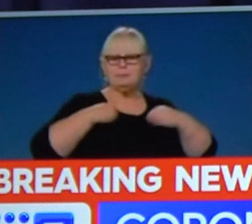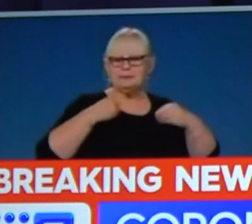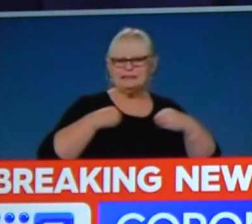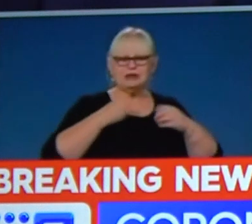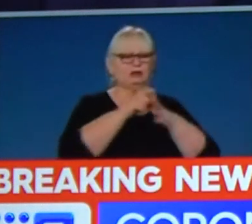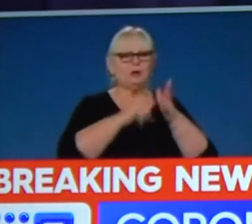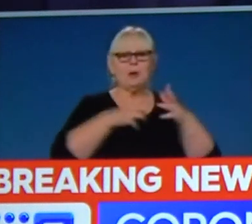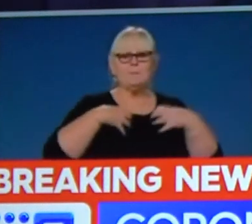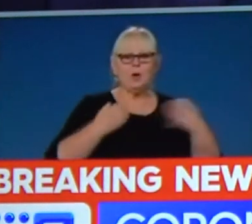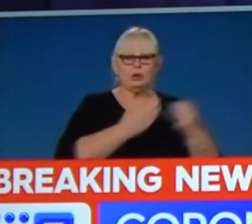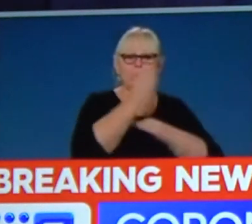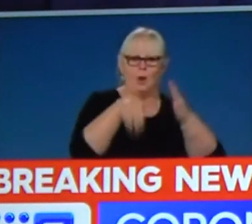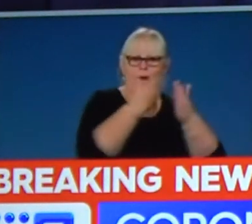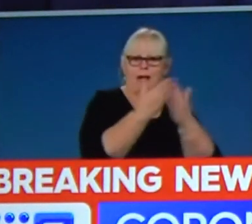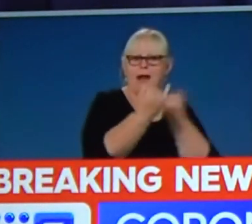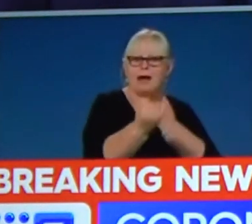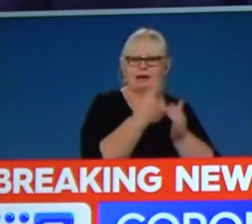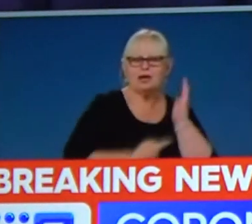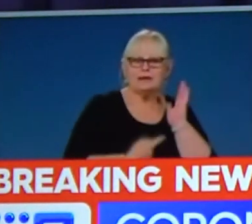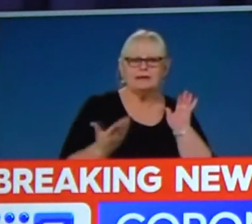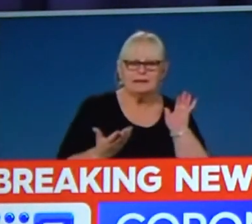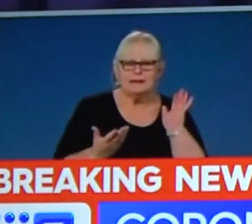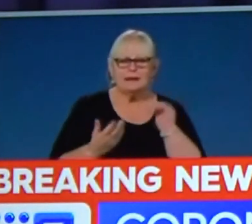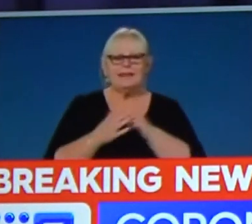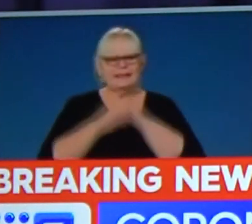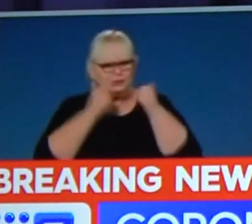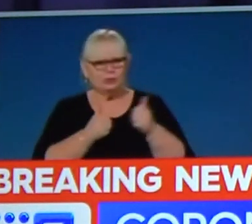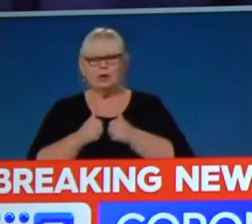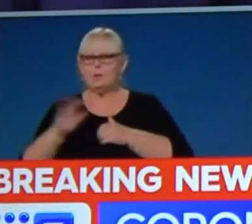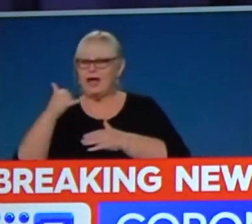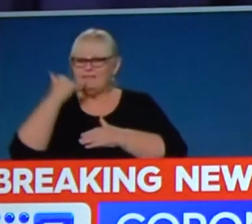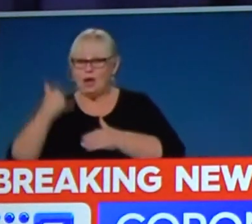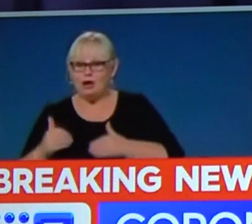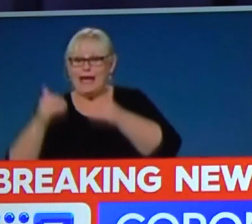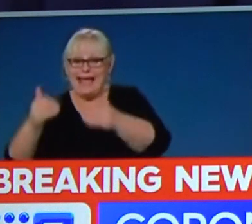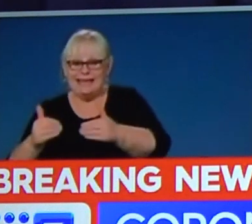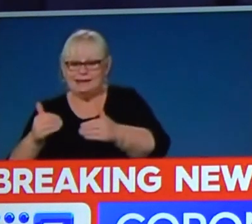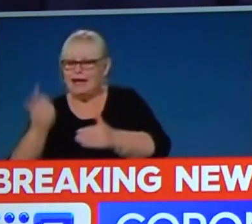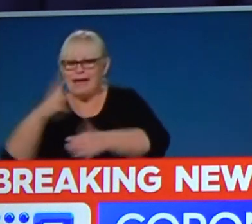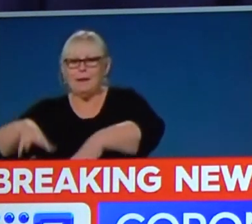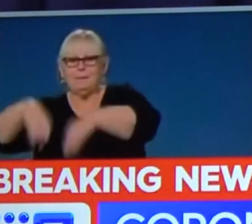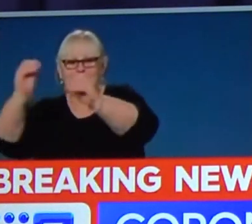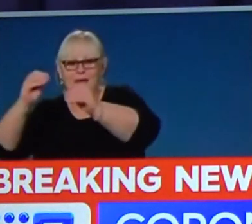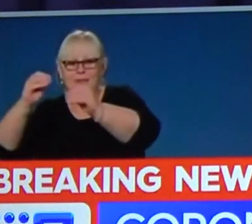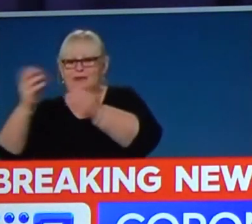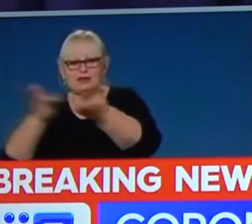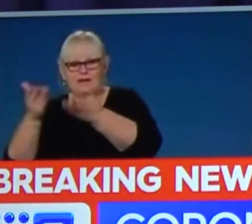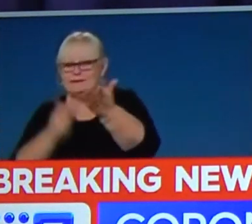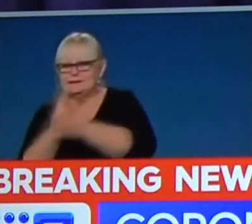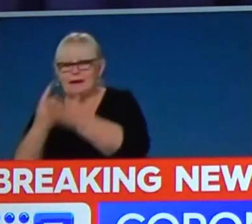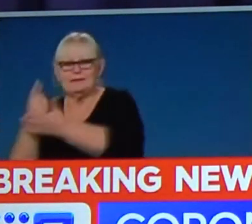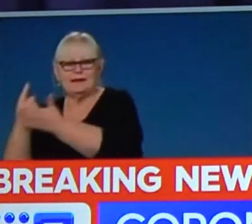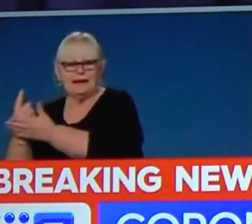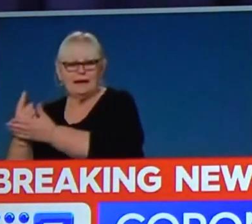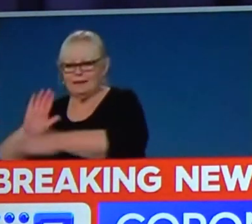are doing more through their online platforms. We have phone ahead and pick-up type services that are